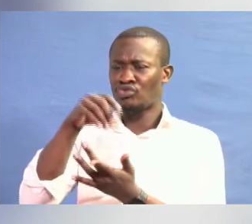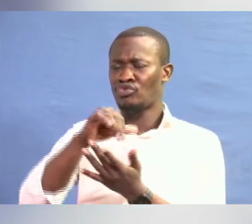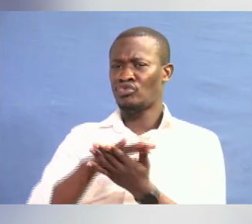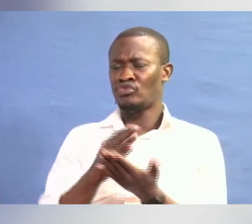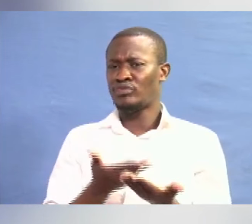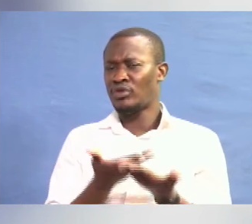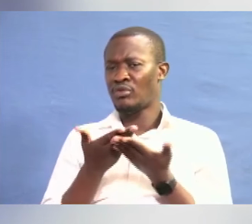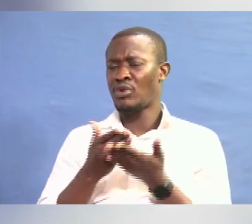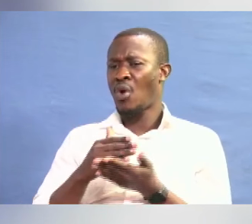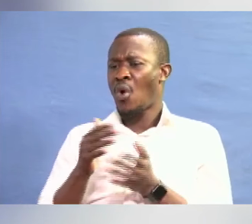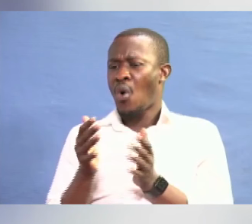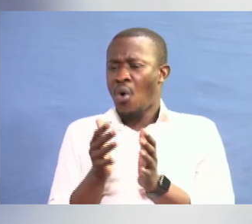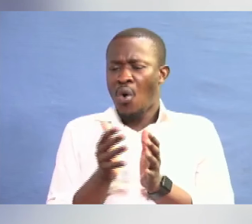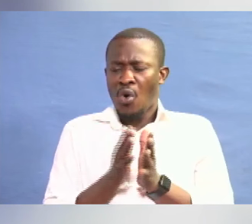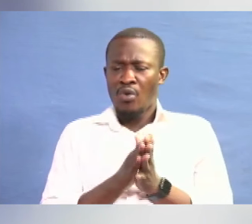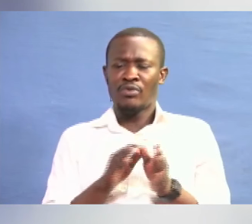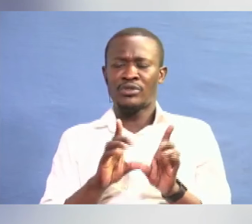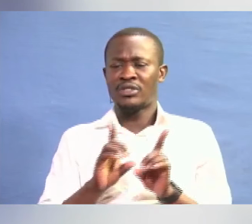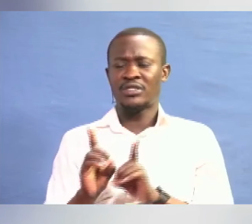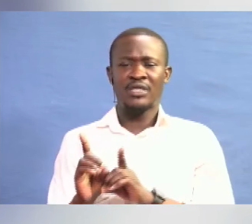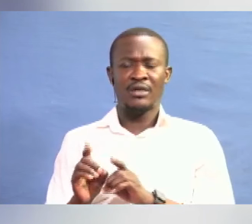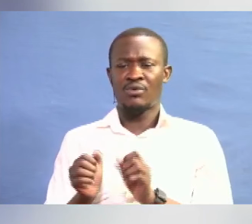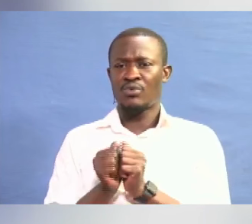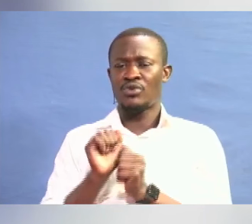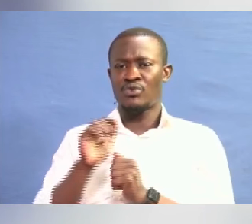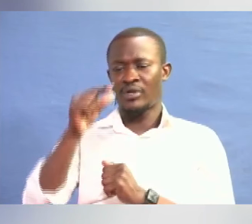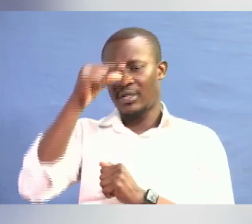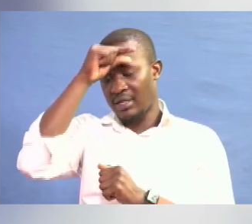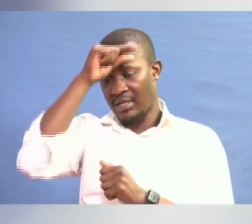your degree, and the worst happened.